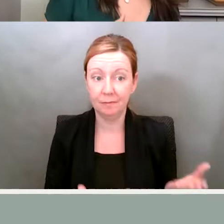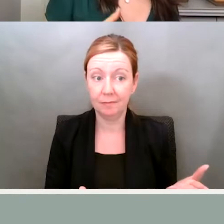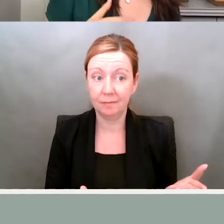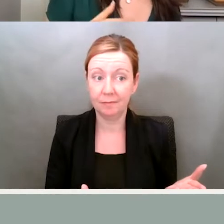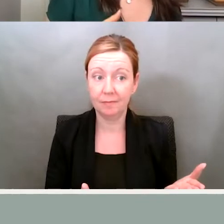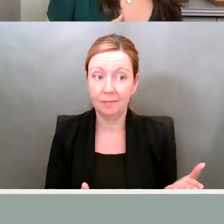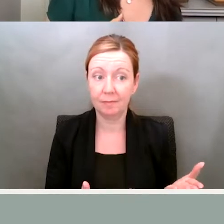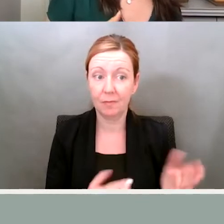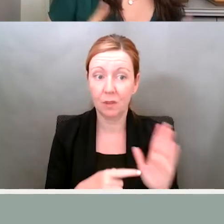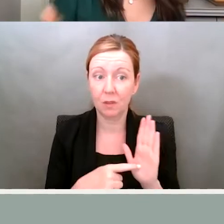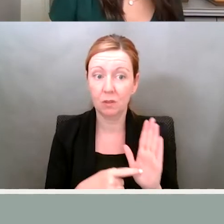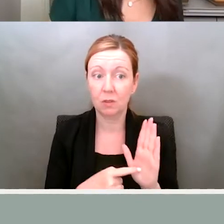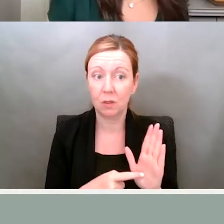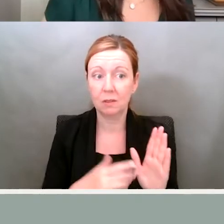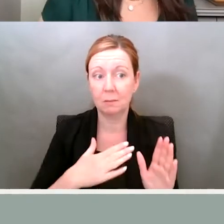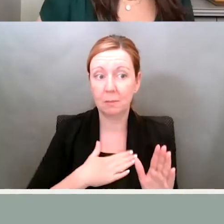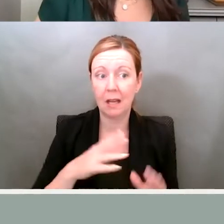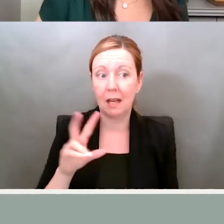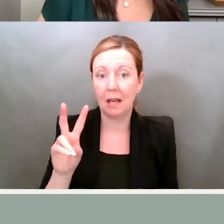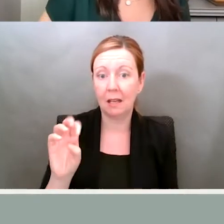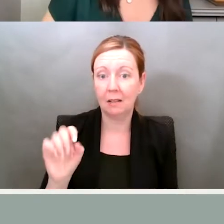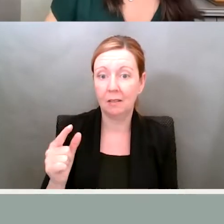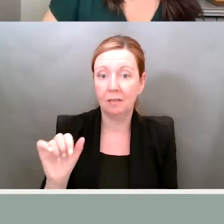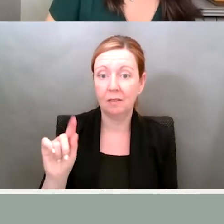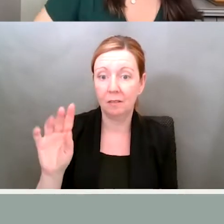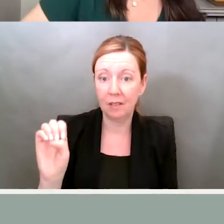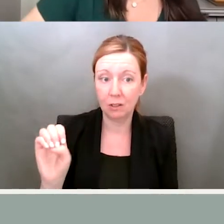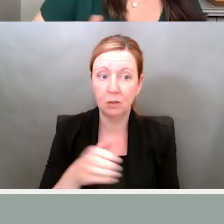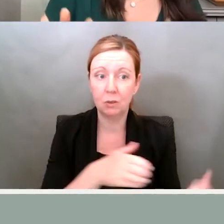is showing my Vegitude Power spice blend.